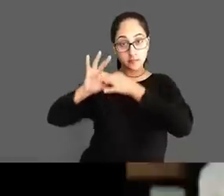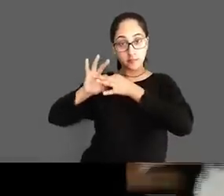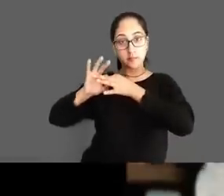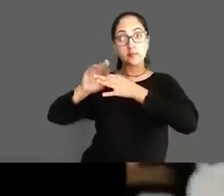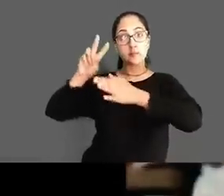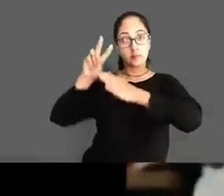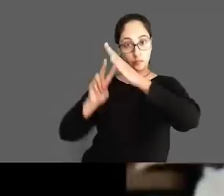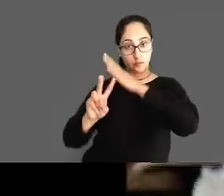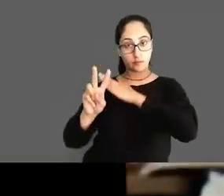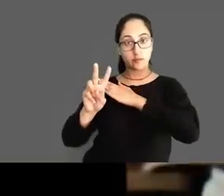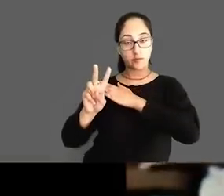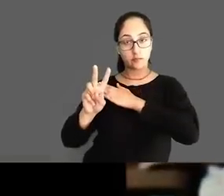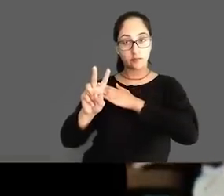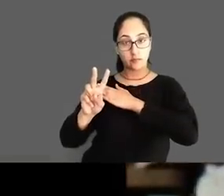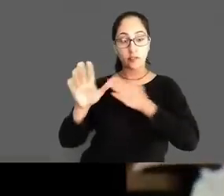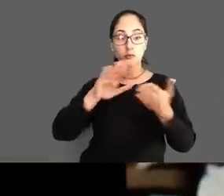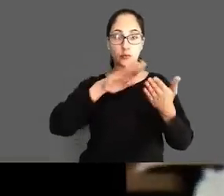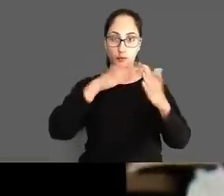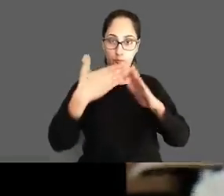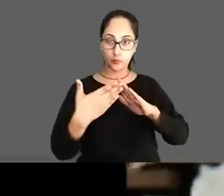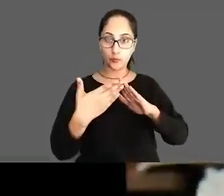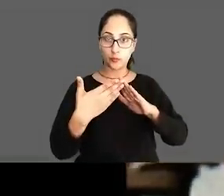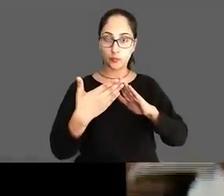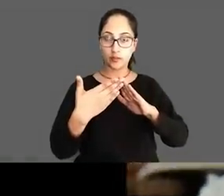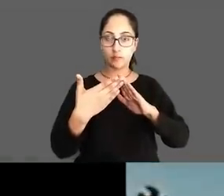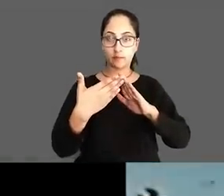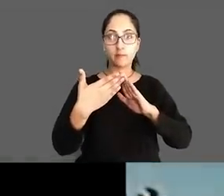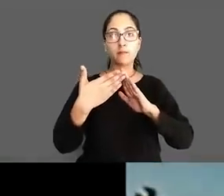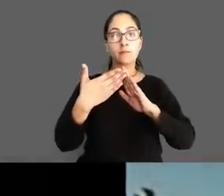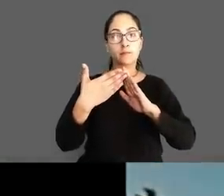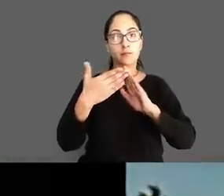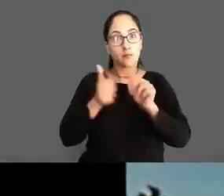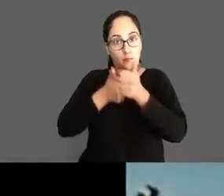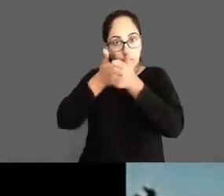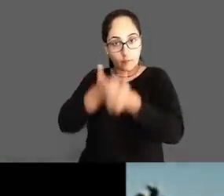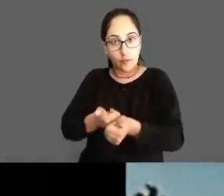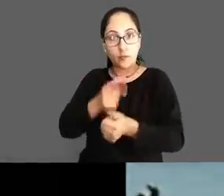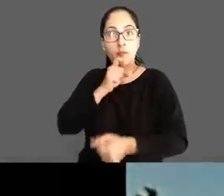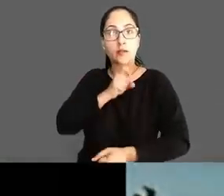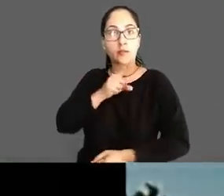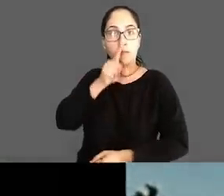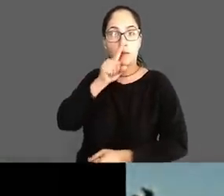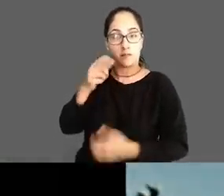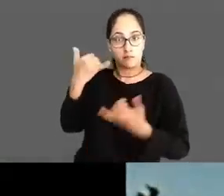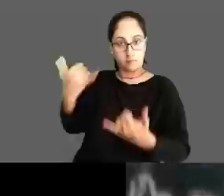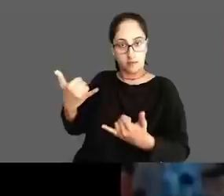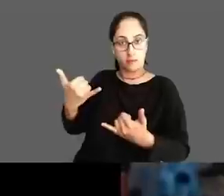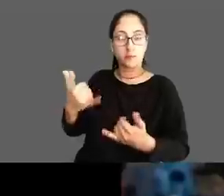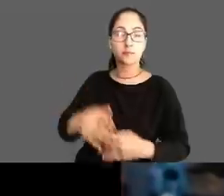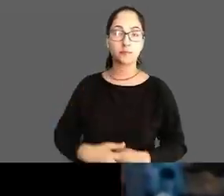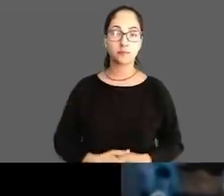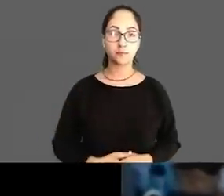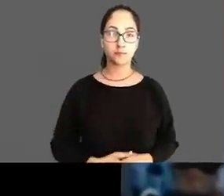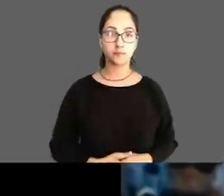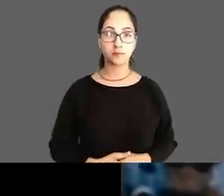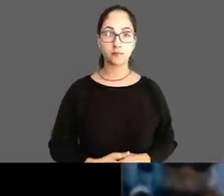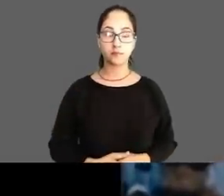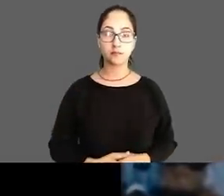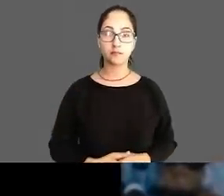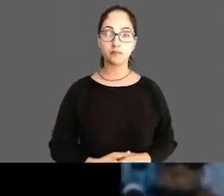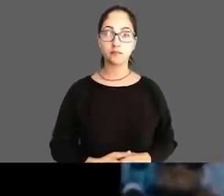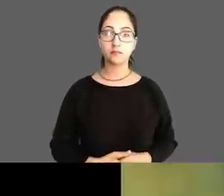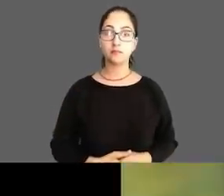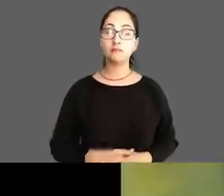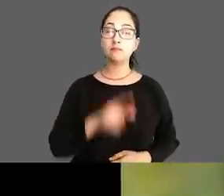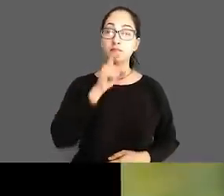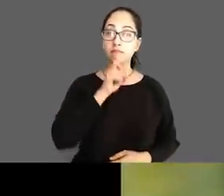are accepted therefore by the community as the imams. And an imam